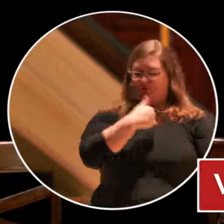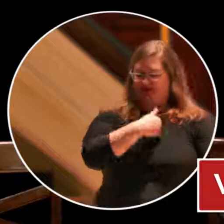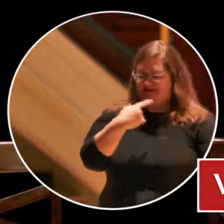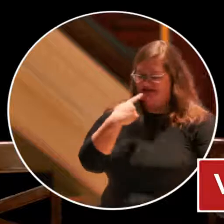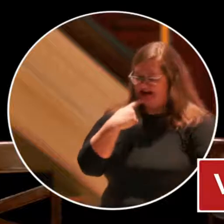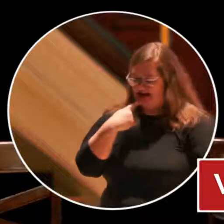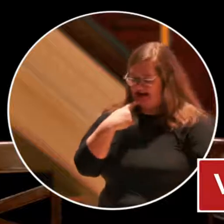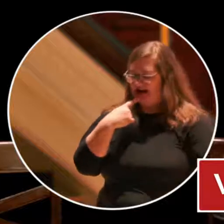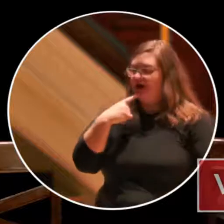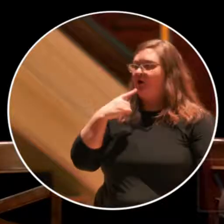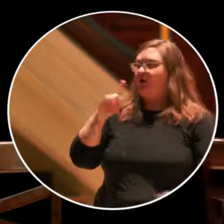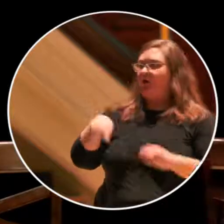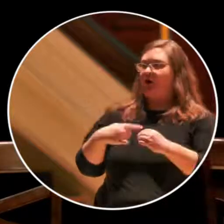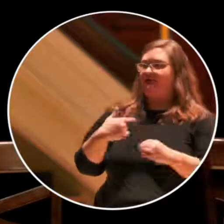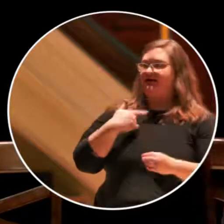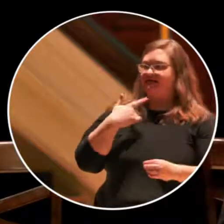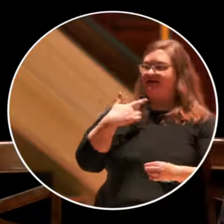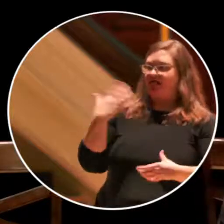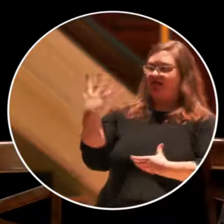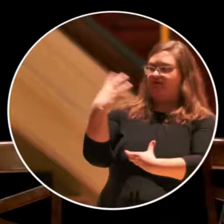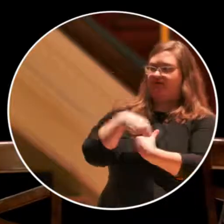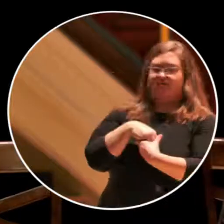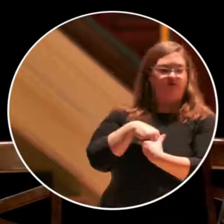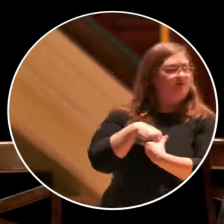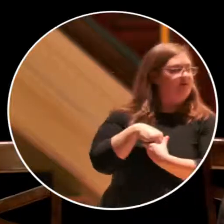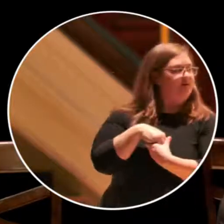we belonged?